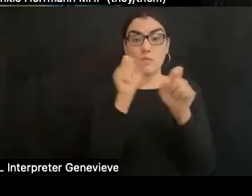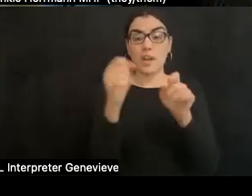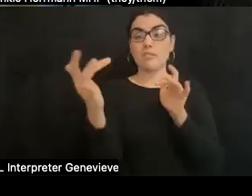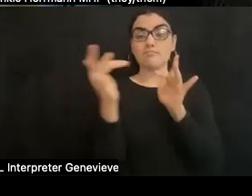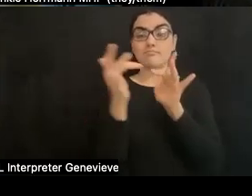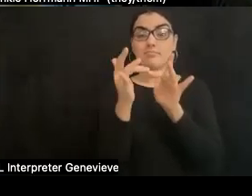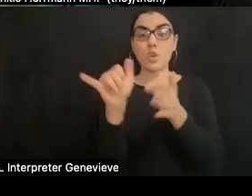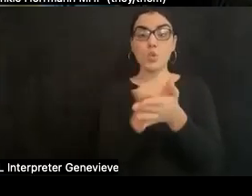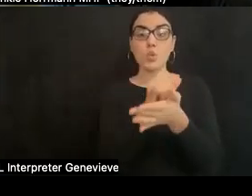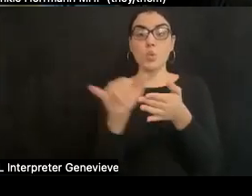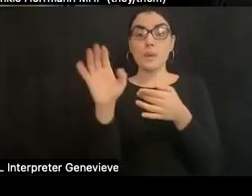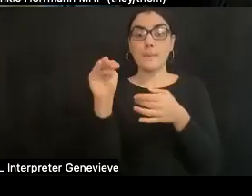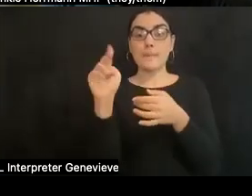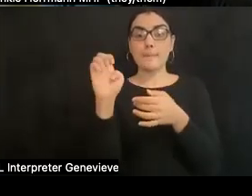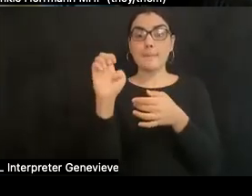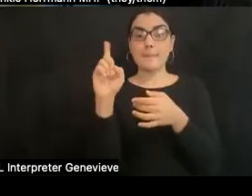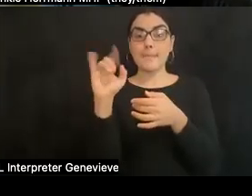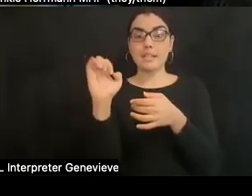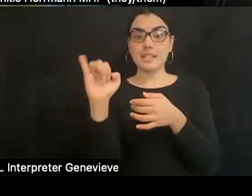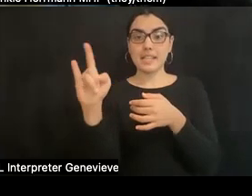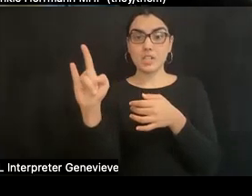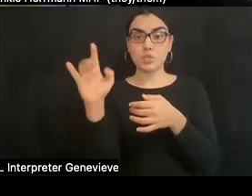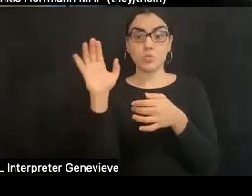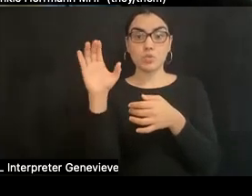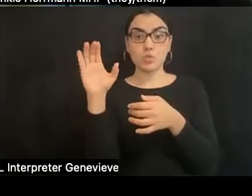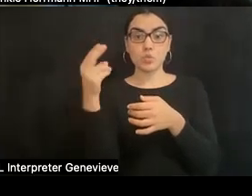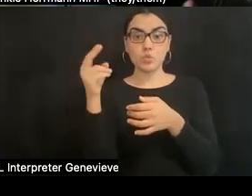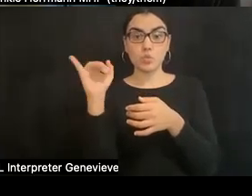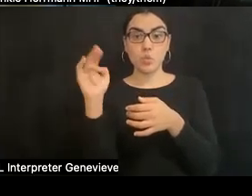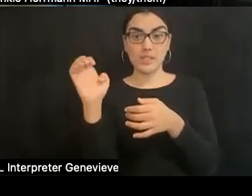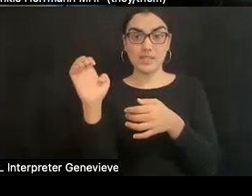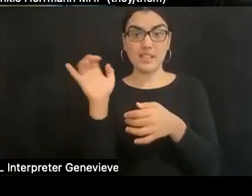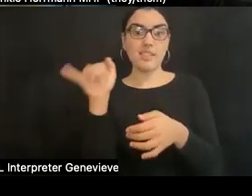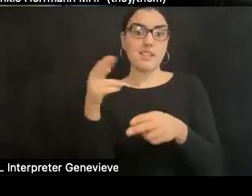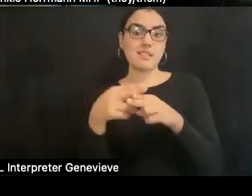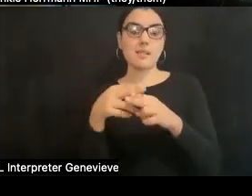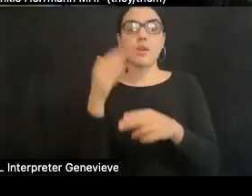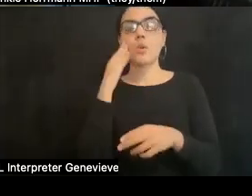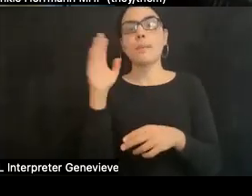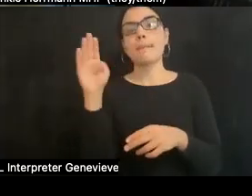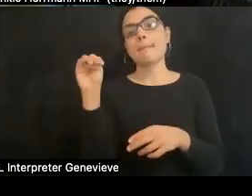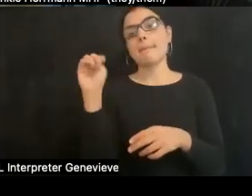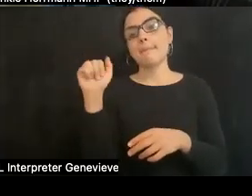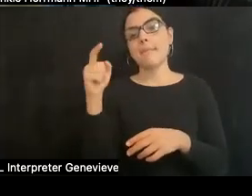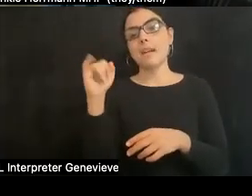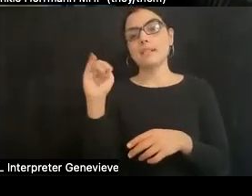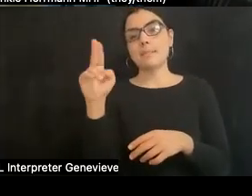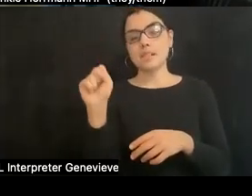New York Medicaid Choice. That's sort of like the branded name. It's also known as Maximus at